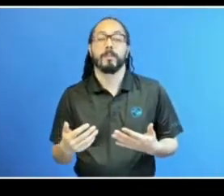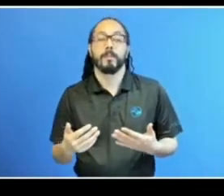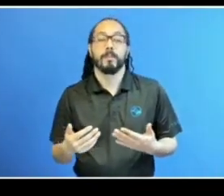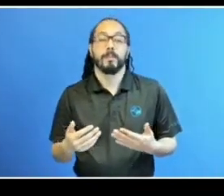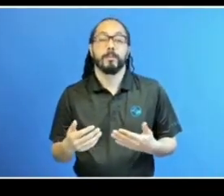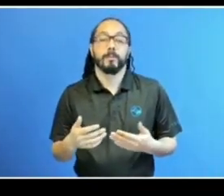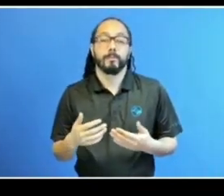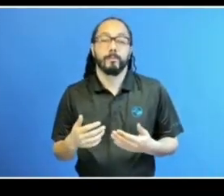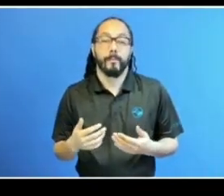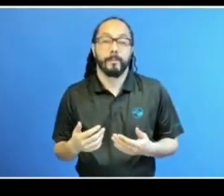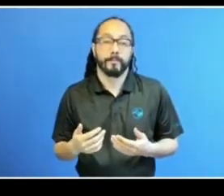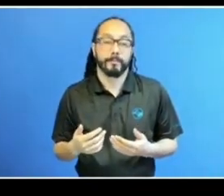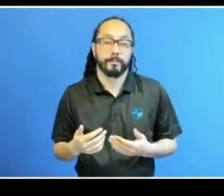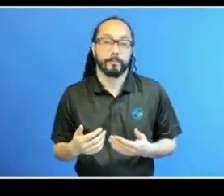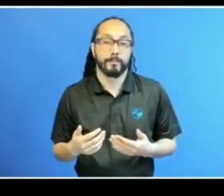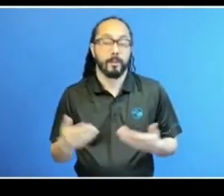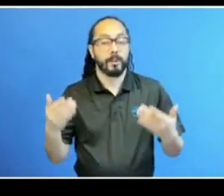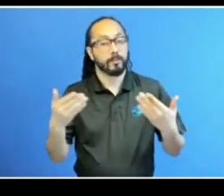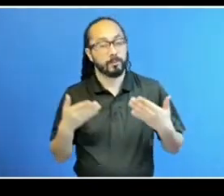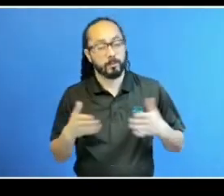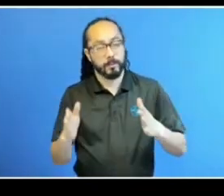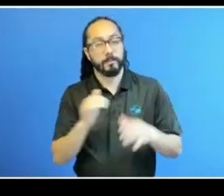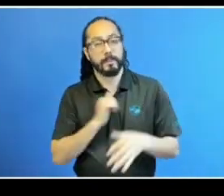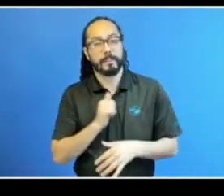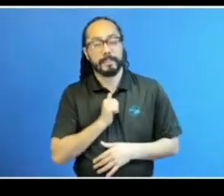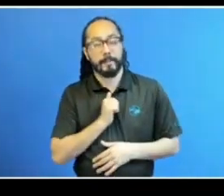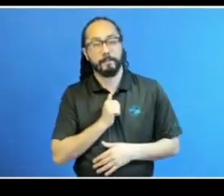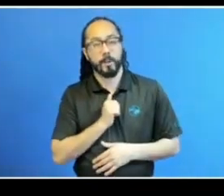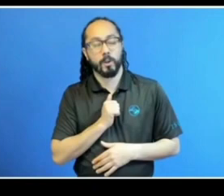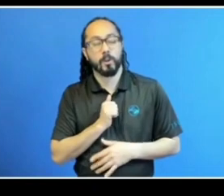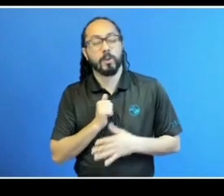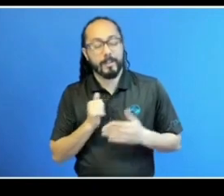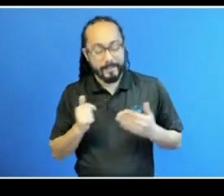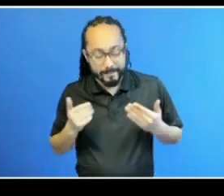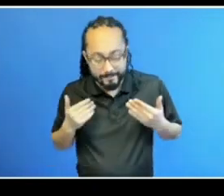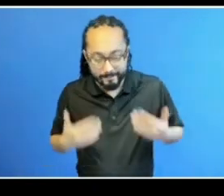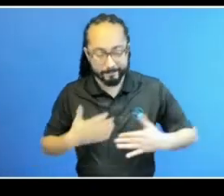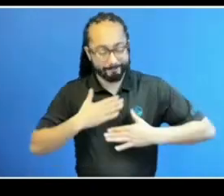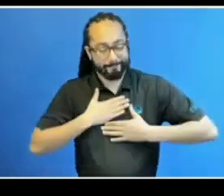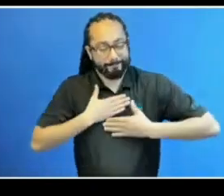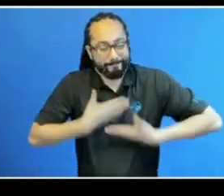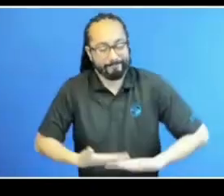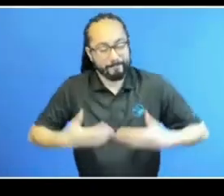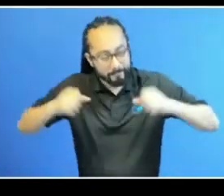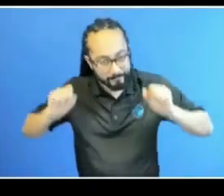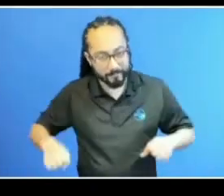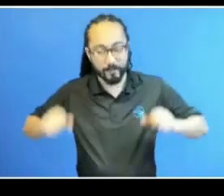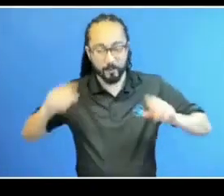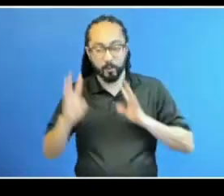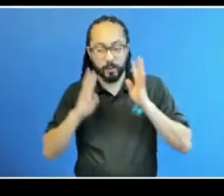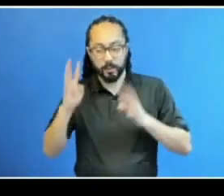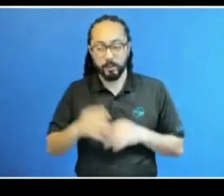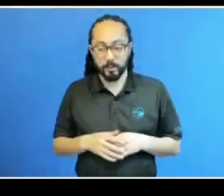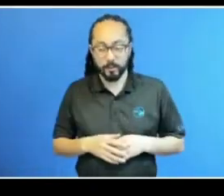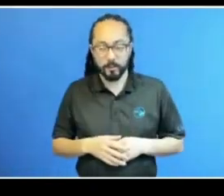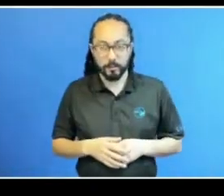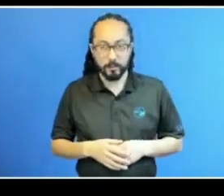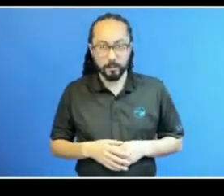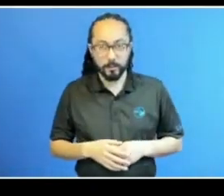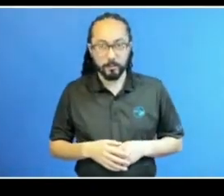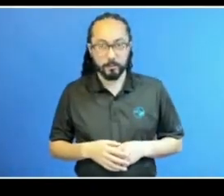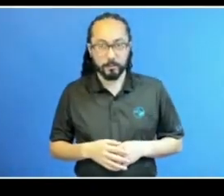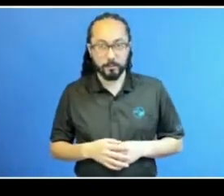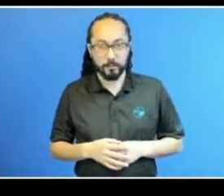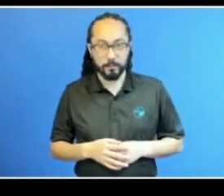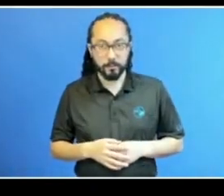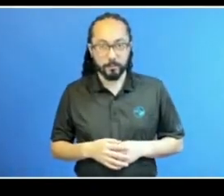into the art of creating. When I started my business, I had this grand idea that I